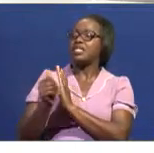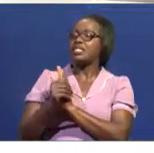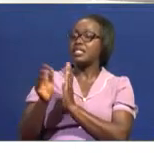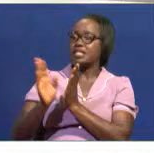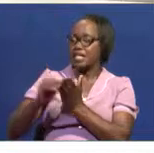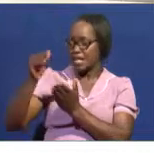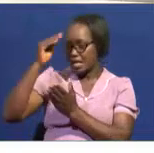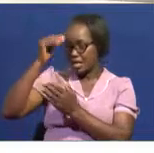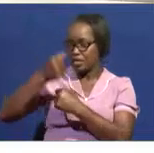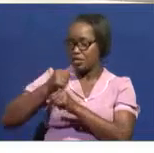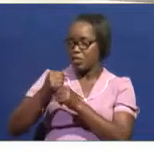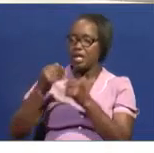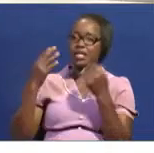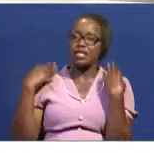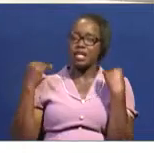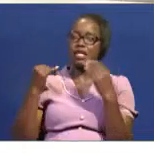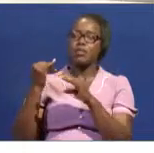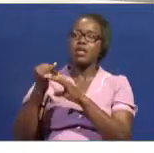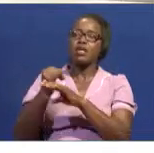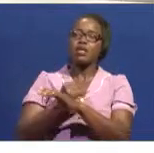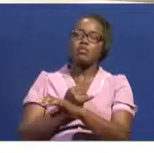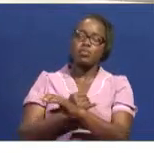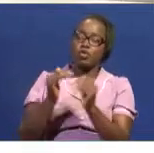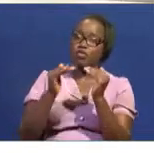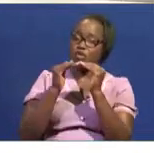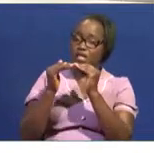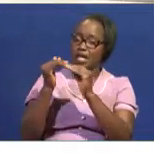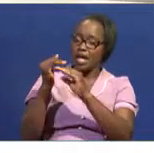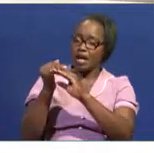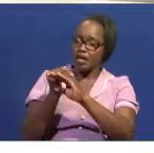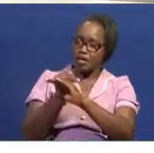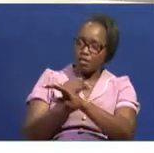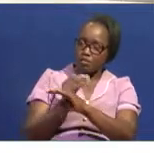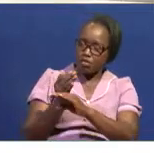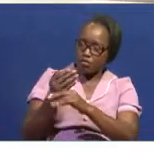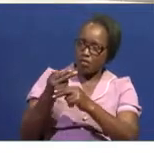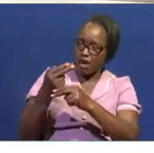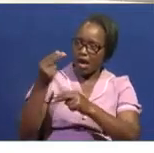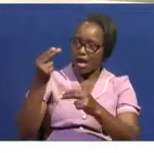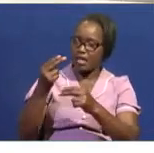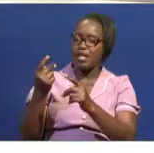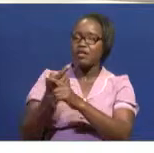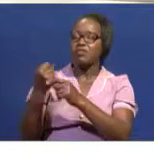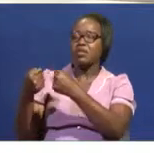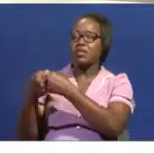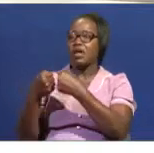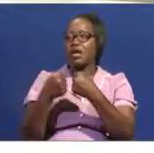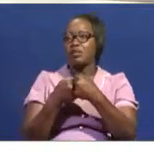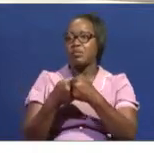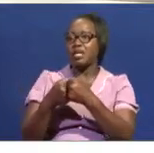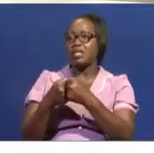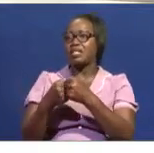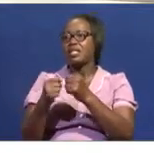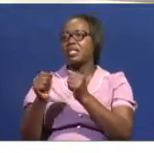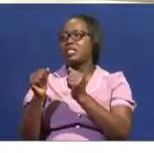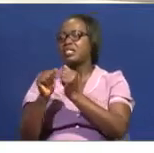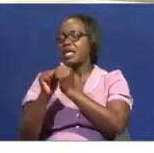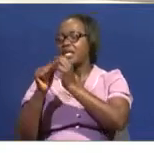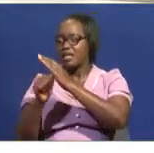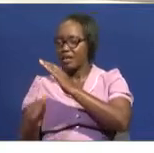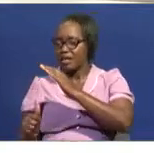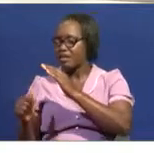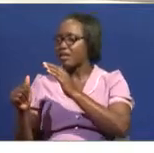make their game improve, or their level improve. And then they're in various tournaments. They're in the 6 and under, the 10 and